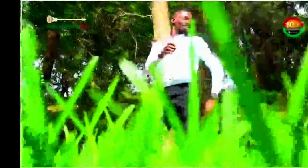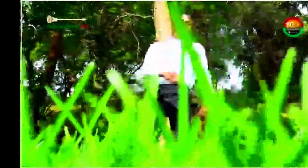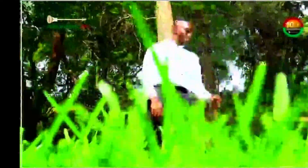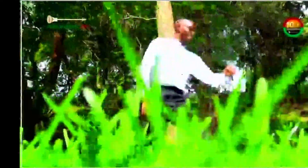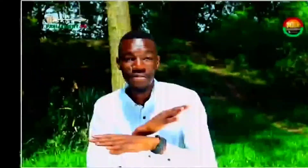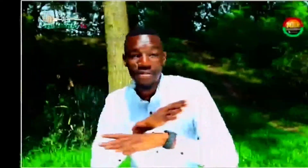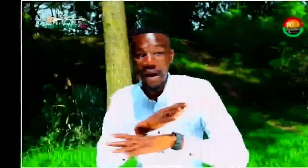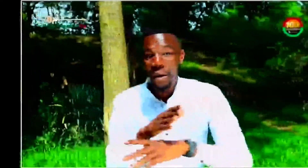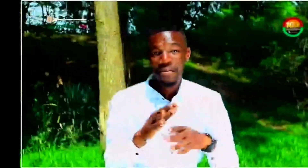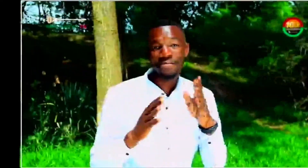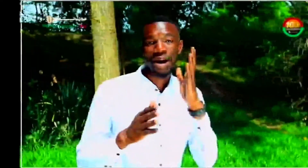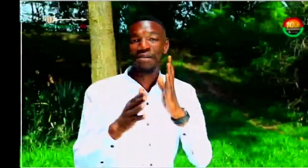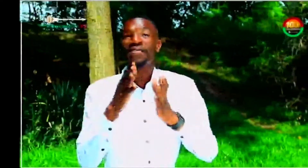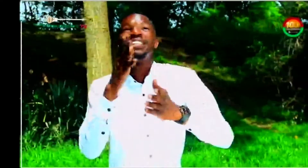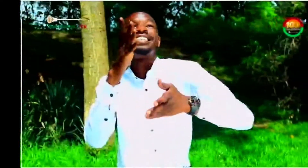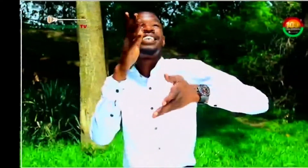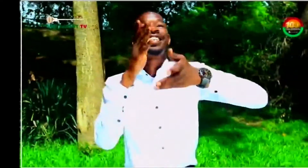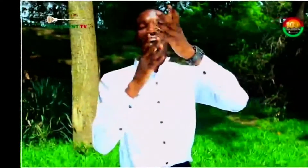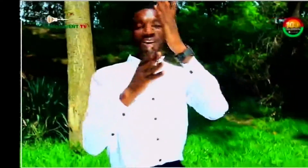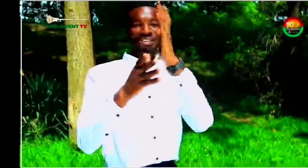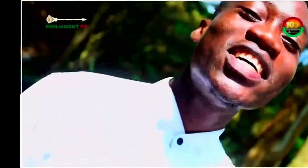Ikwele